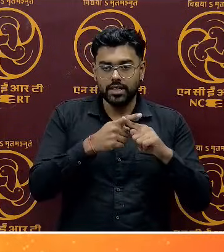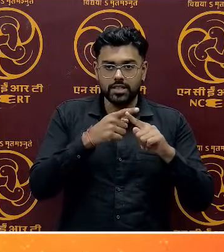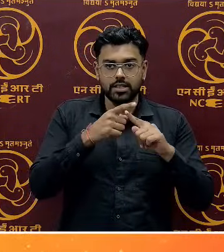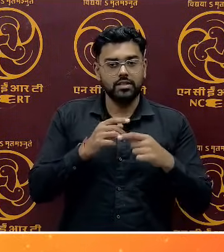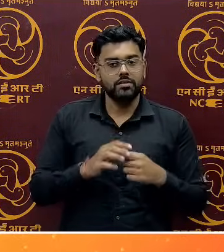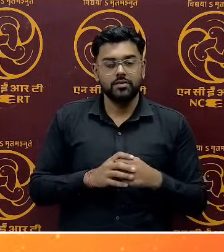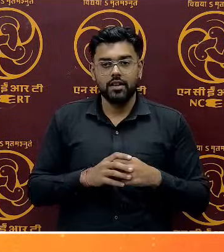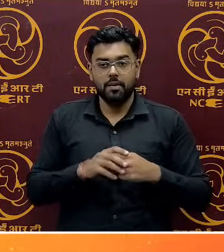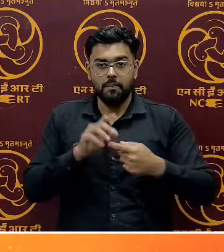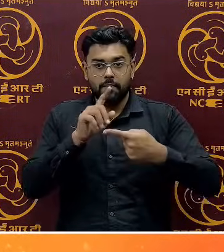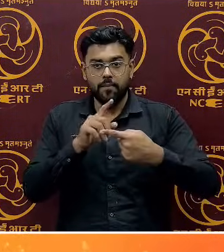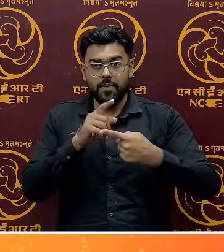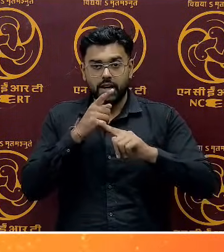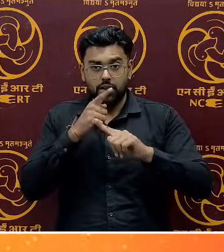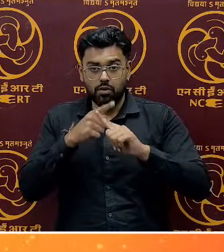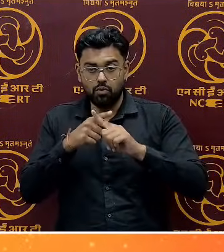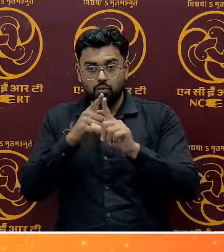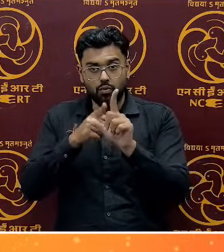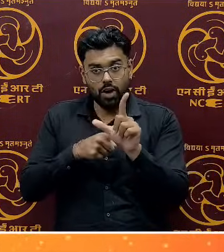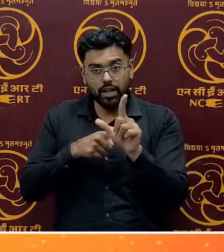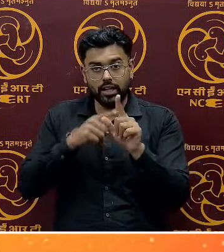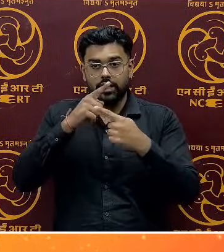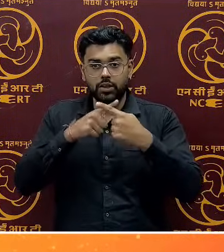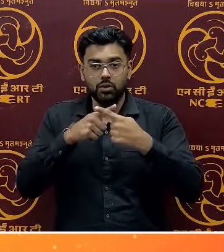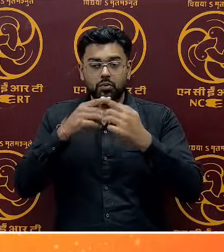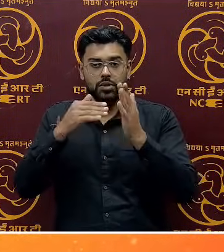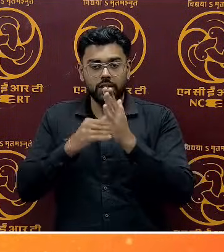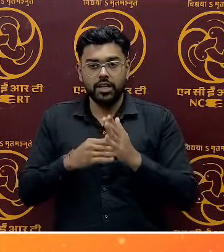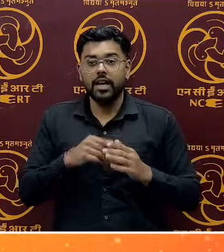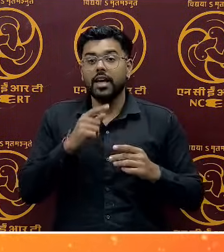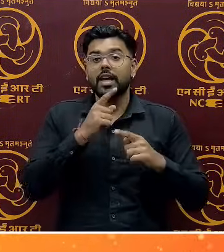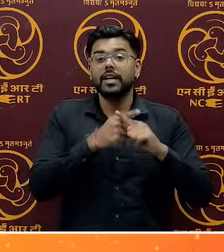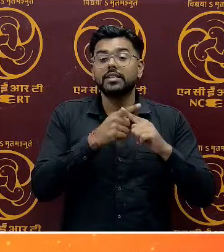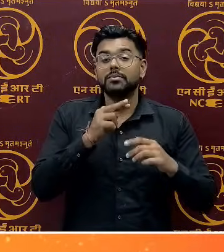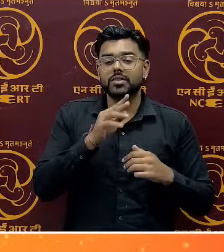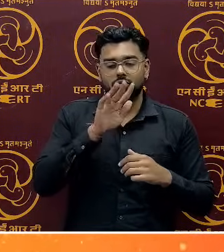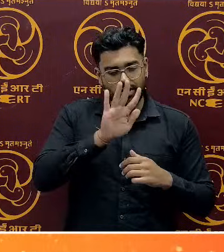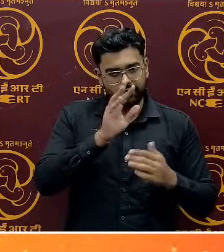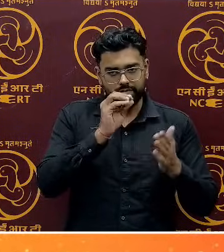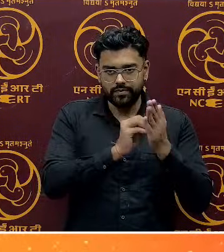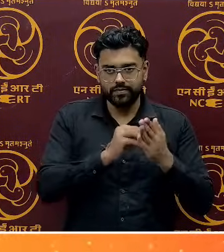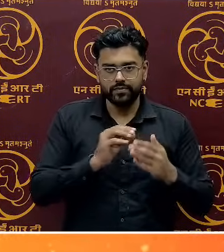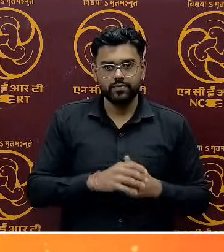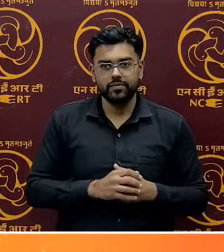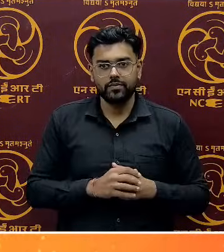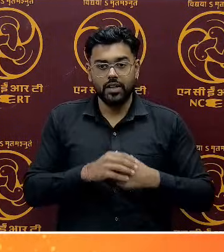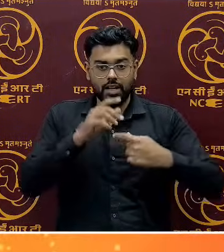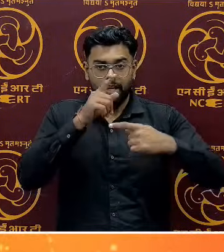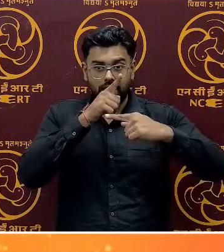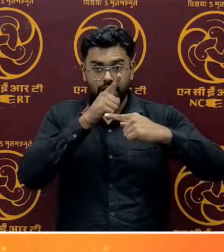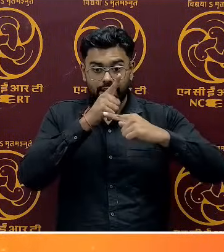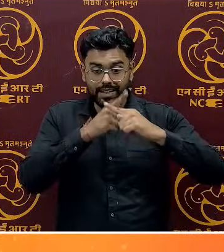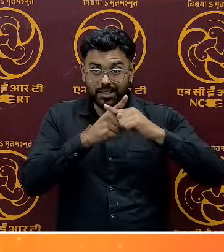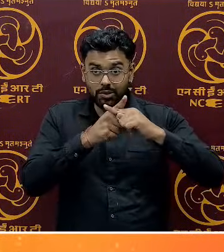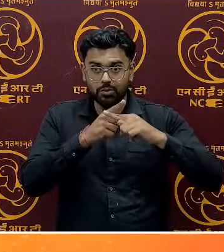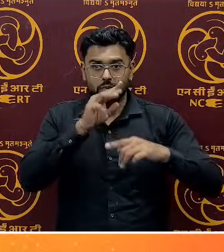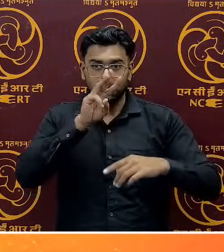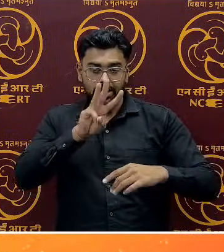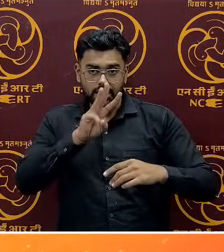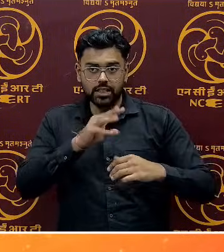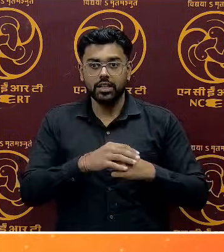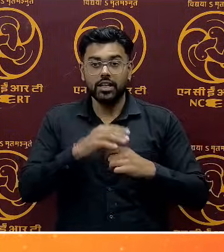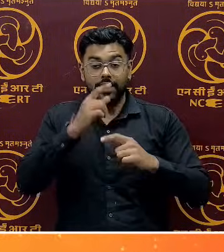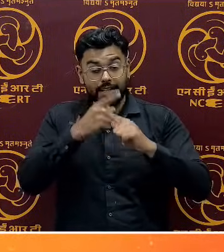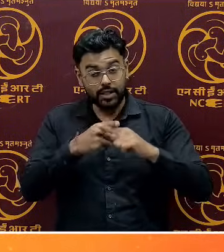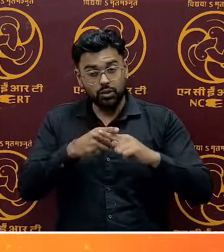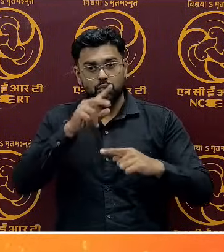z. Let us multiply. X is how much? 5 into 3 y is 3 into 2.